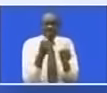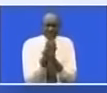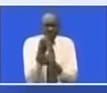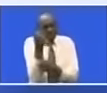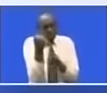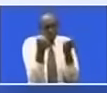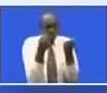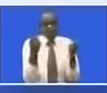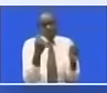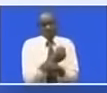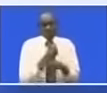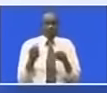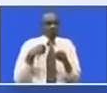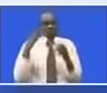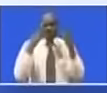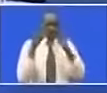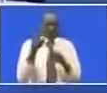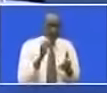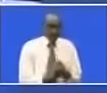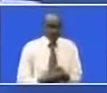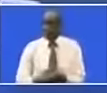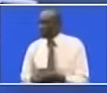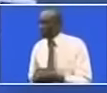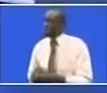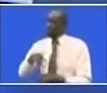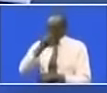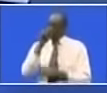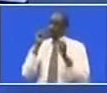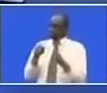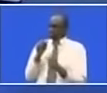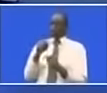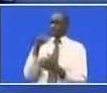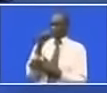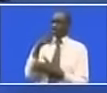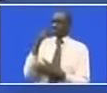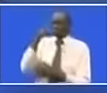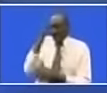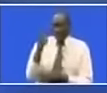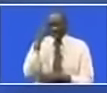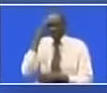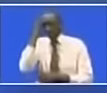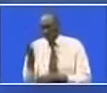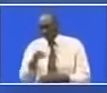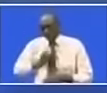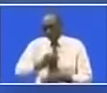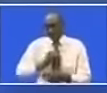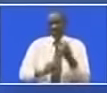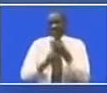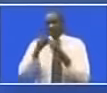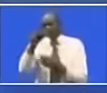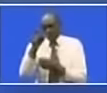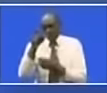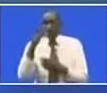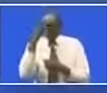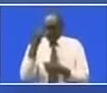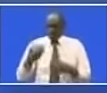that cannot count in this case. Were you able to find out why they were supporting the candidates they were, why the women were, you know, sort of